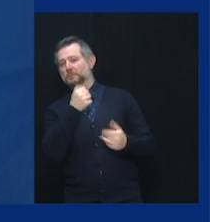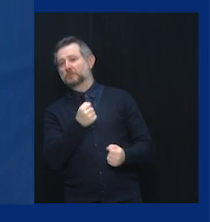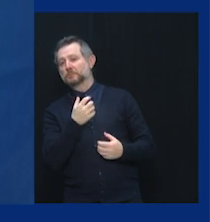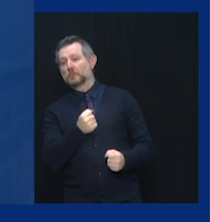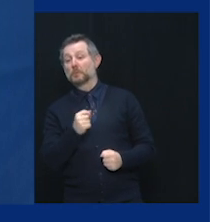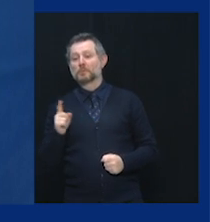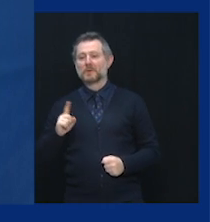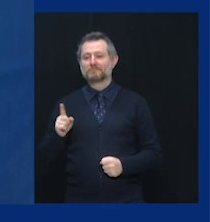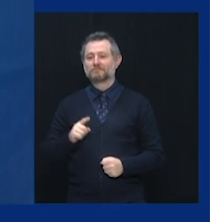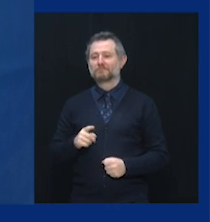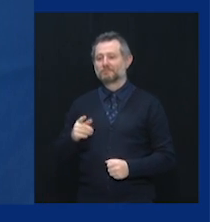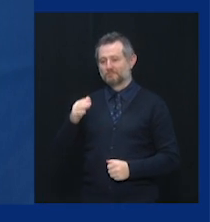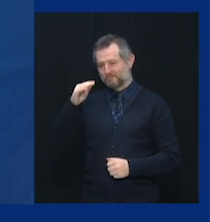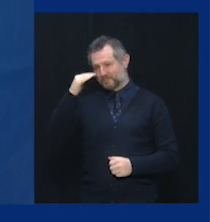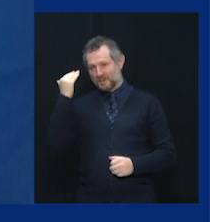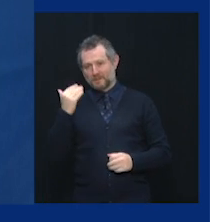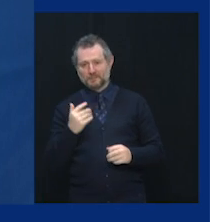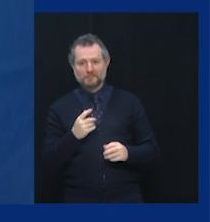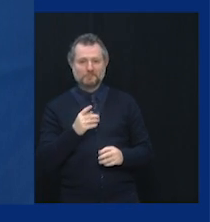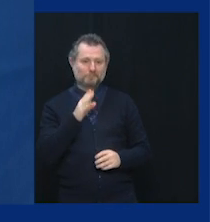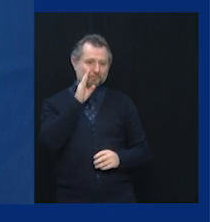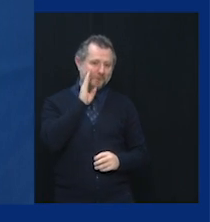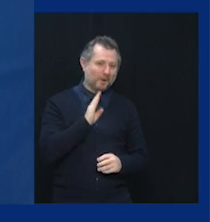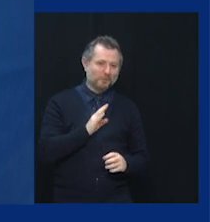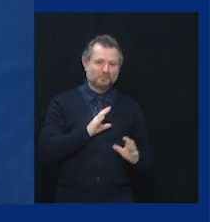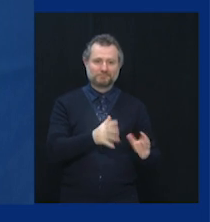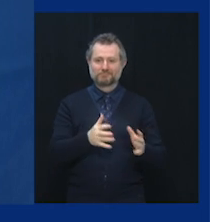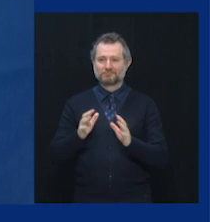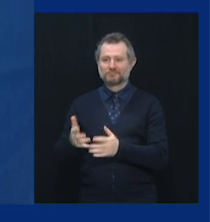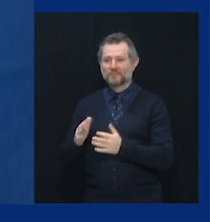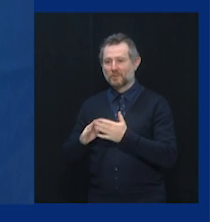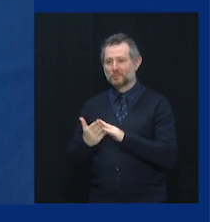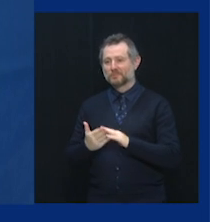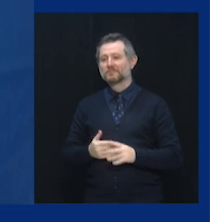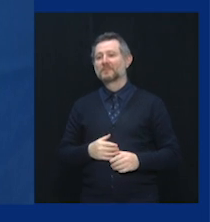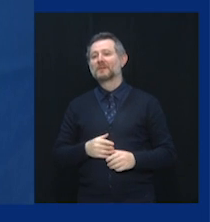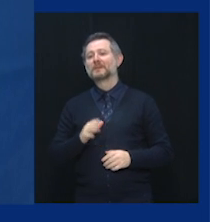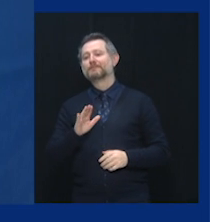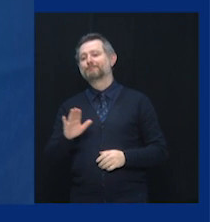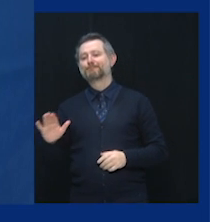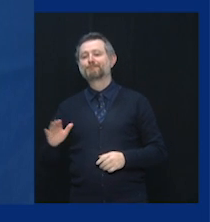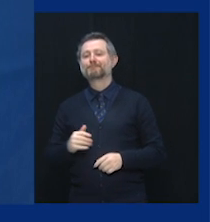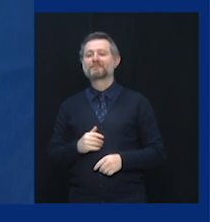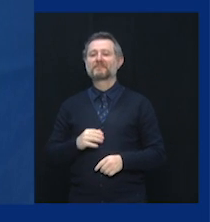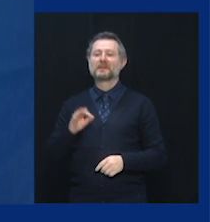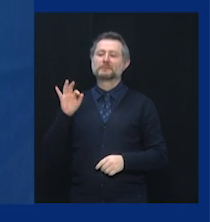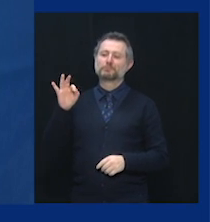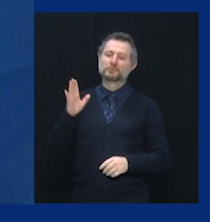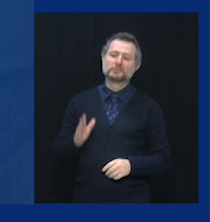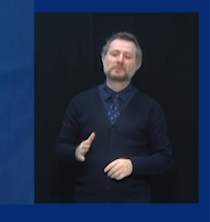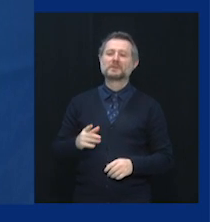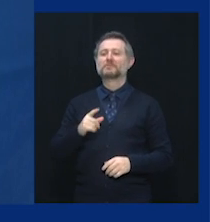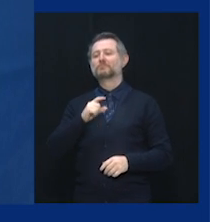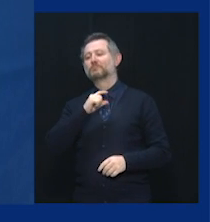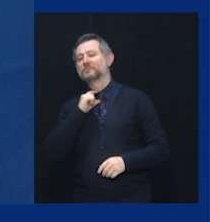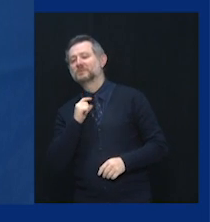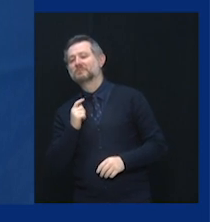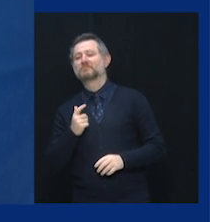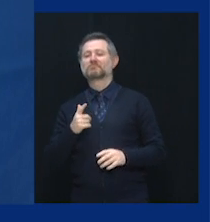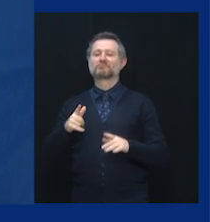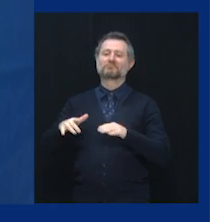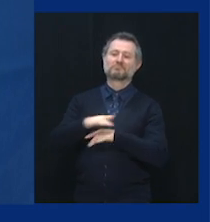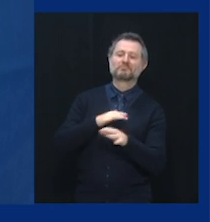and brown communities. And I'm working with clergy, I'm working with community leaders, I'm working